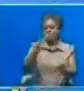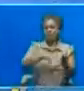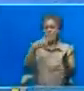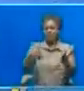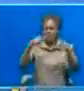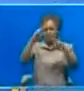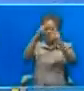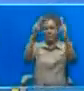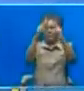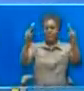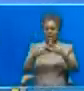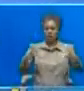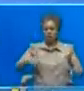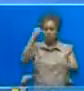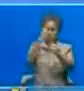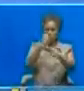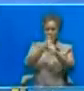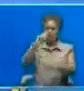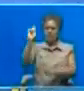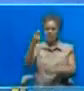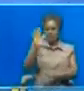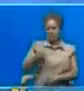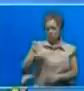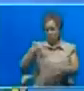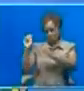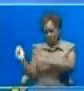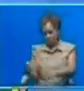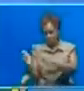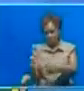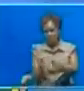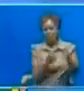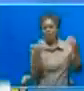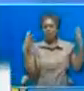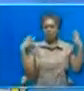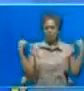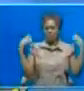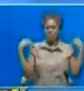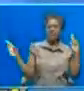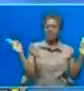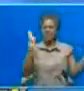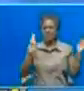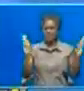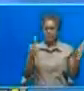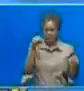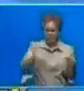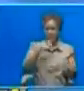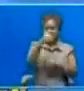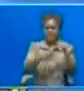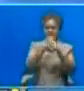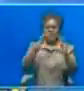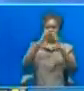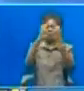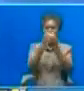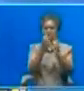of international assignments, the Kenya National Women's Hockey Team is geared up to have a good outing during this year's World Hockey League